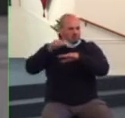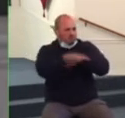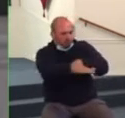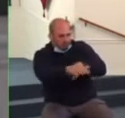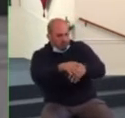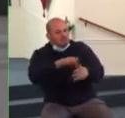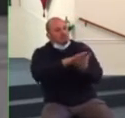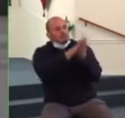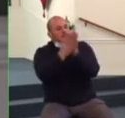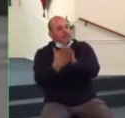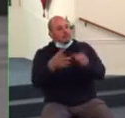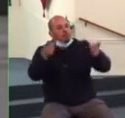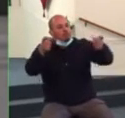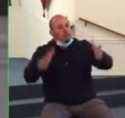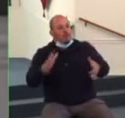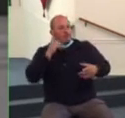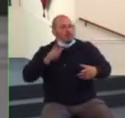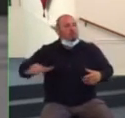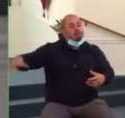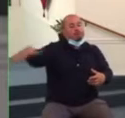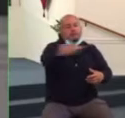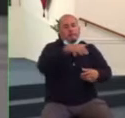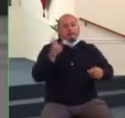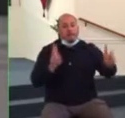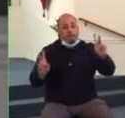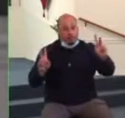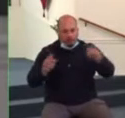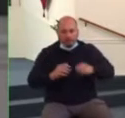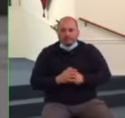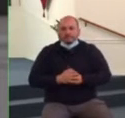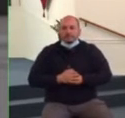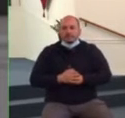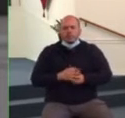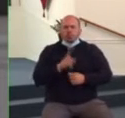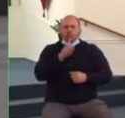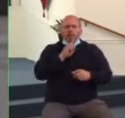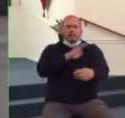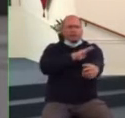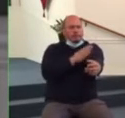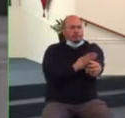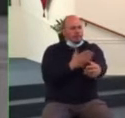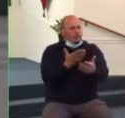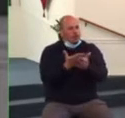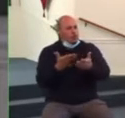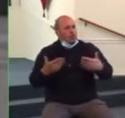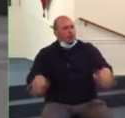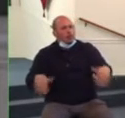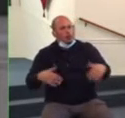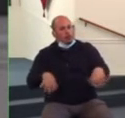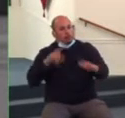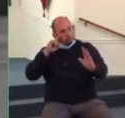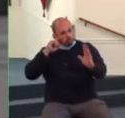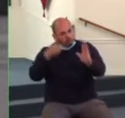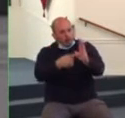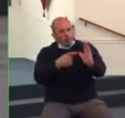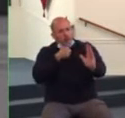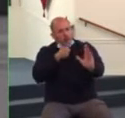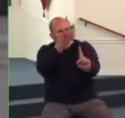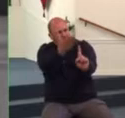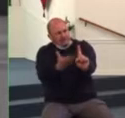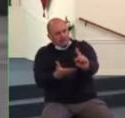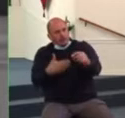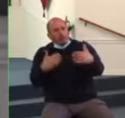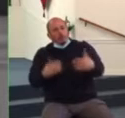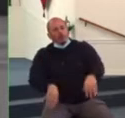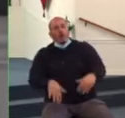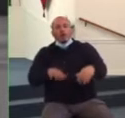It's a wonderful and powerful thing when you begin to realize who Jesus is. It opens up a glorious door into a